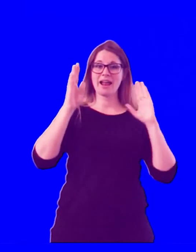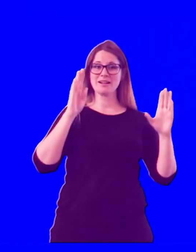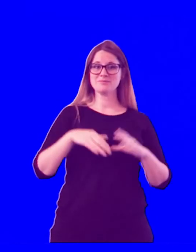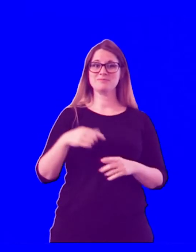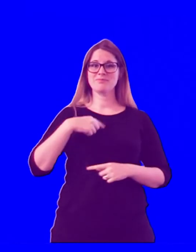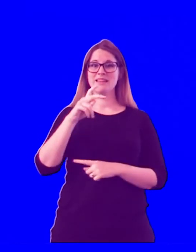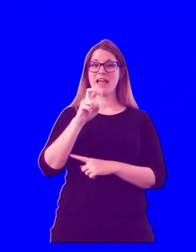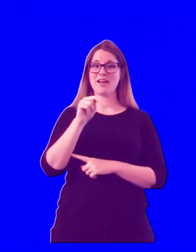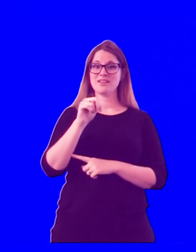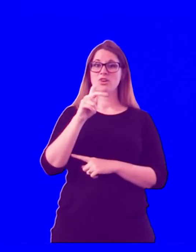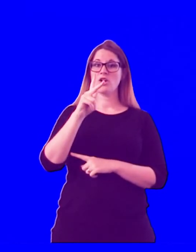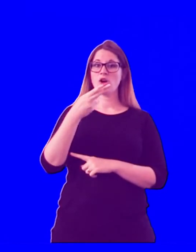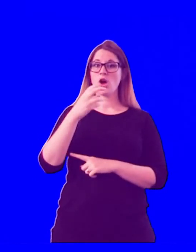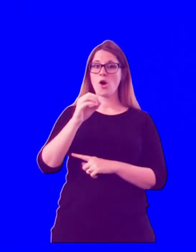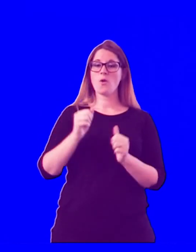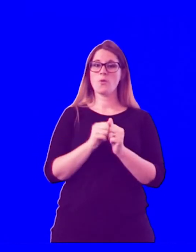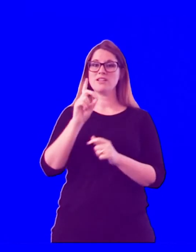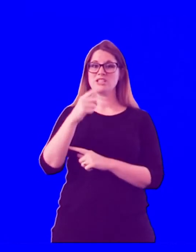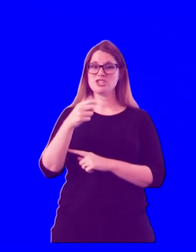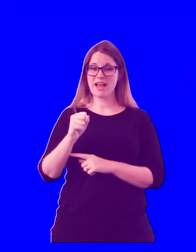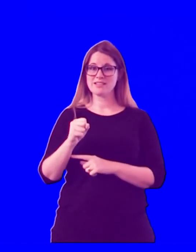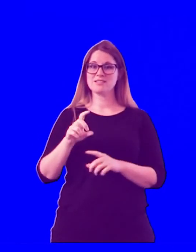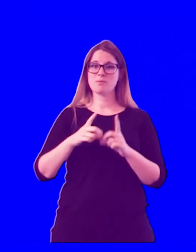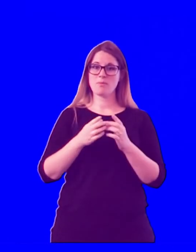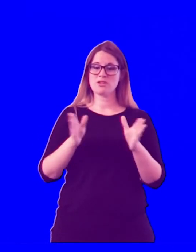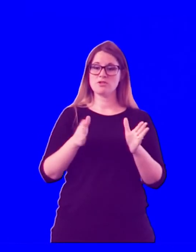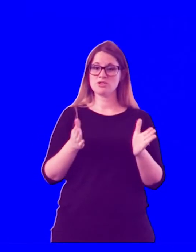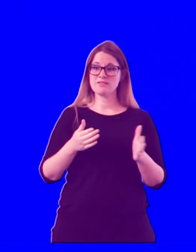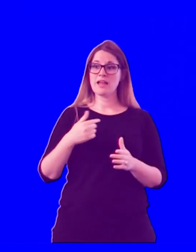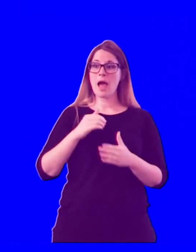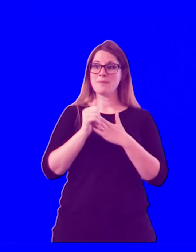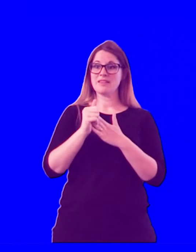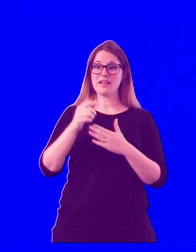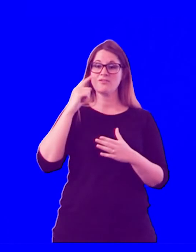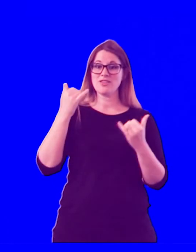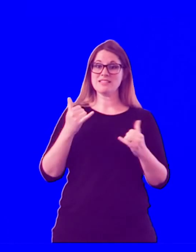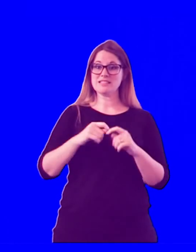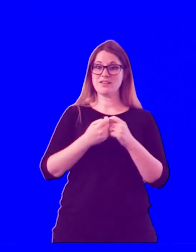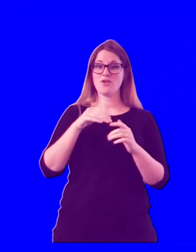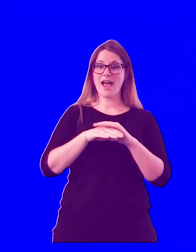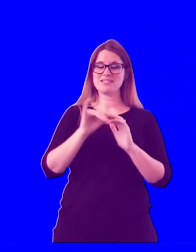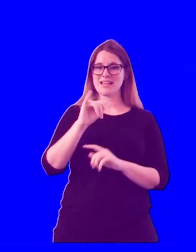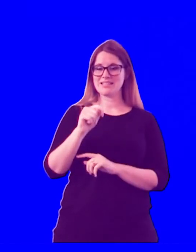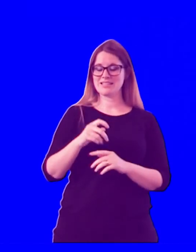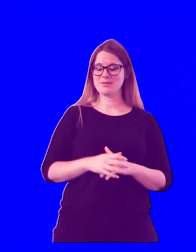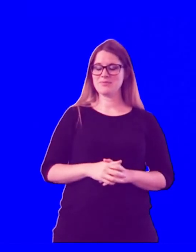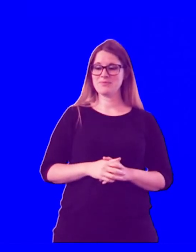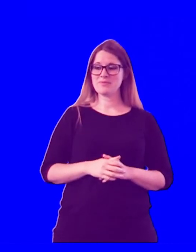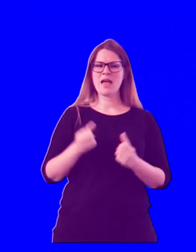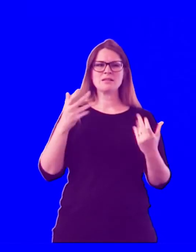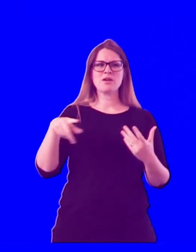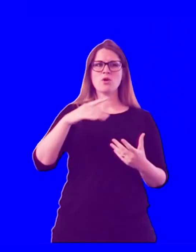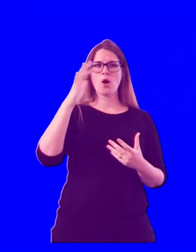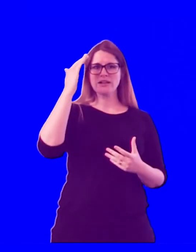Hi, everyone. I'm Kevin Coe with the Department of General Services, and I'm the lead of the existing systems team for the Access IT project. So,